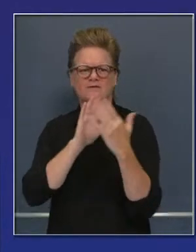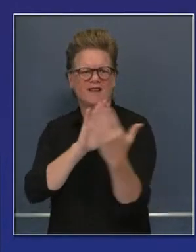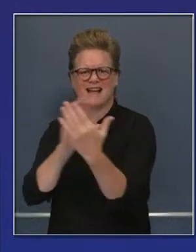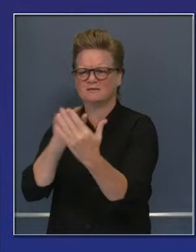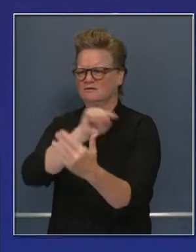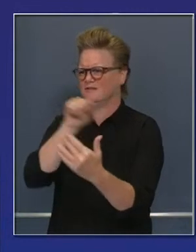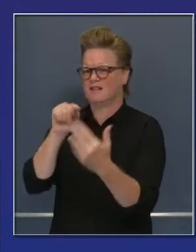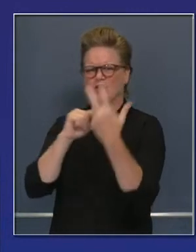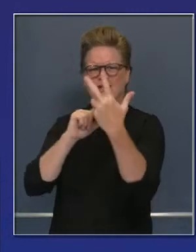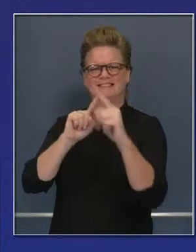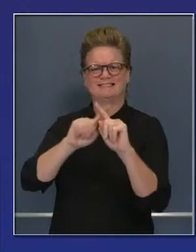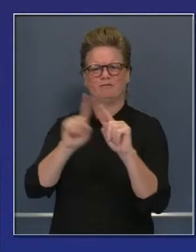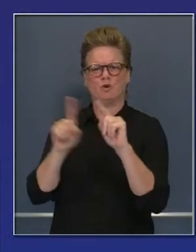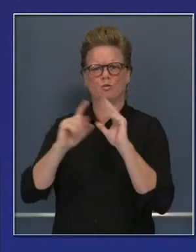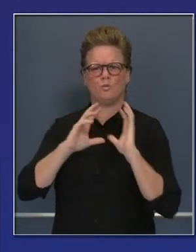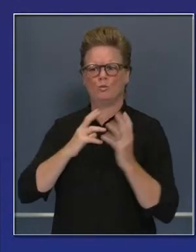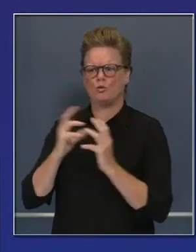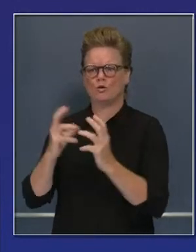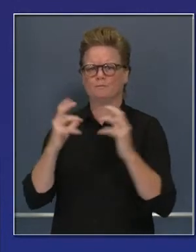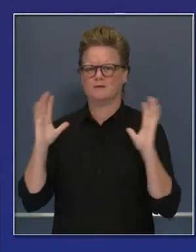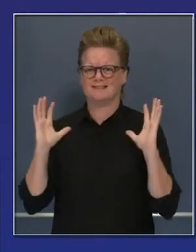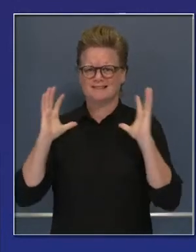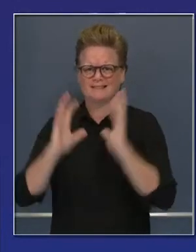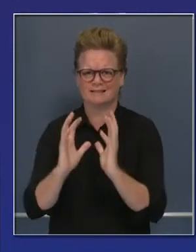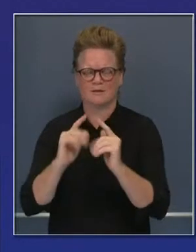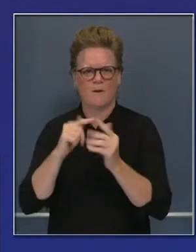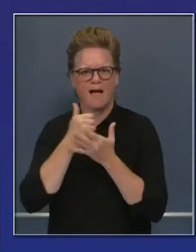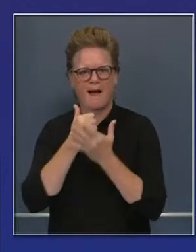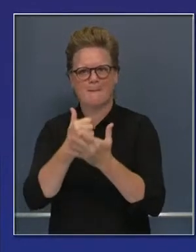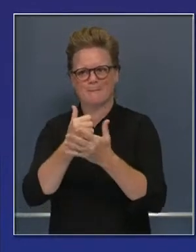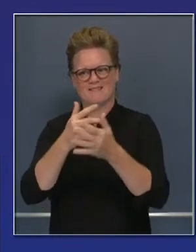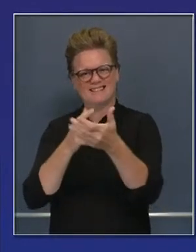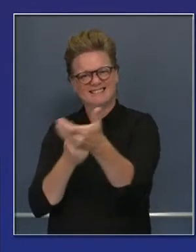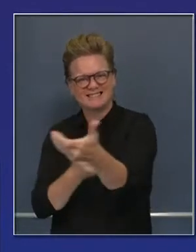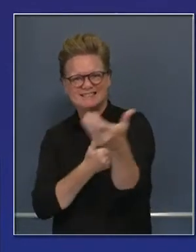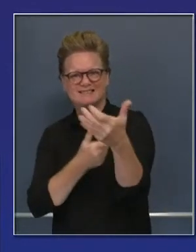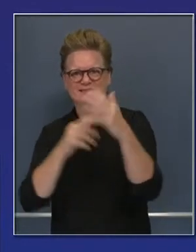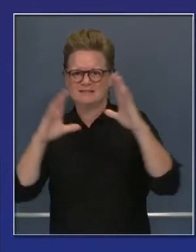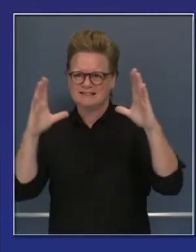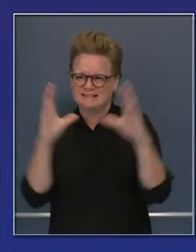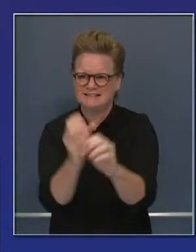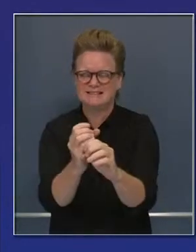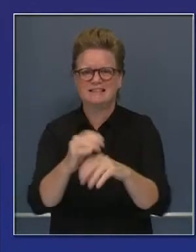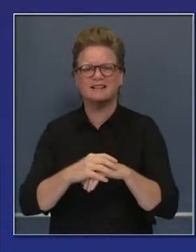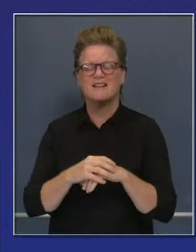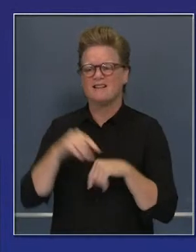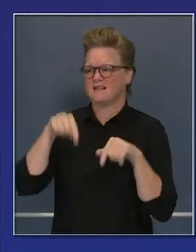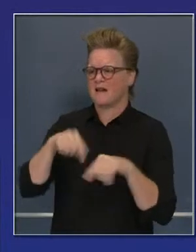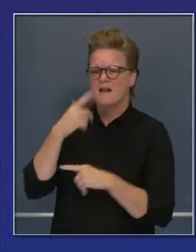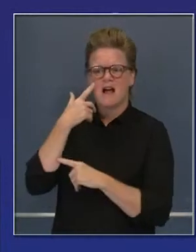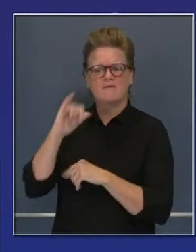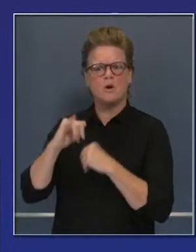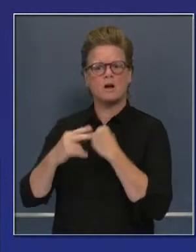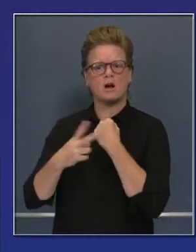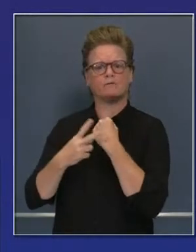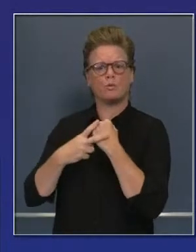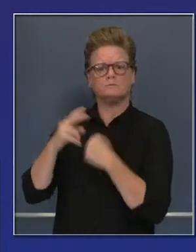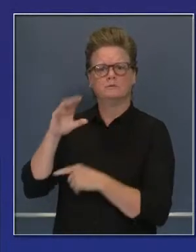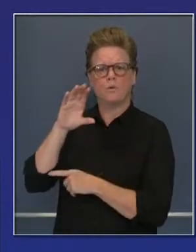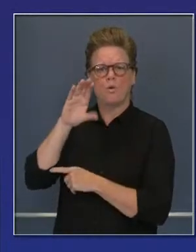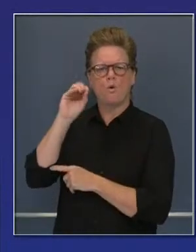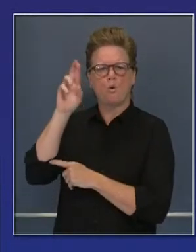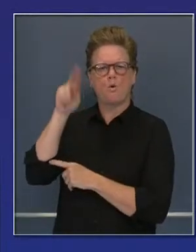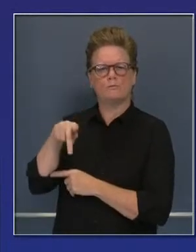out of CDCR, our state penitentiary, working those lines and mitigating the spread and growth of those fires.